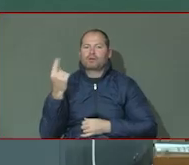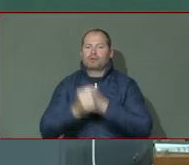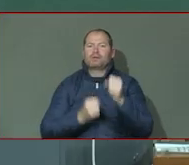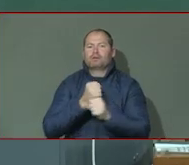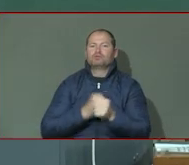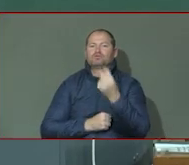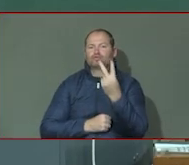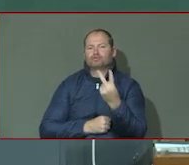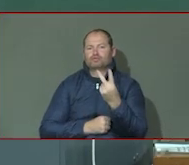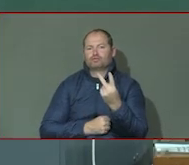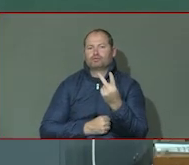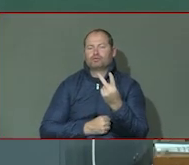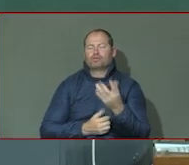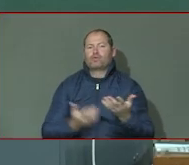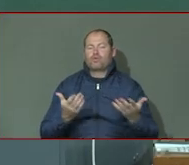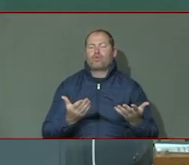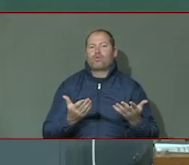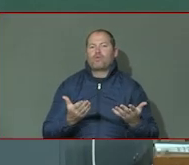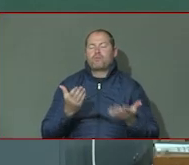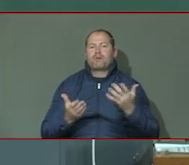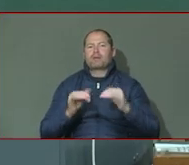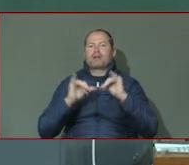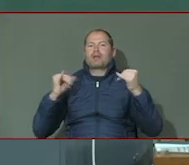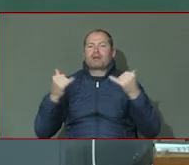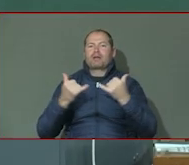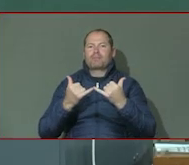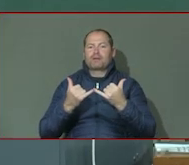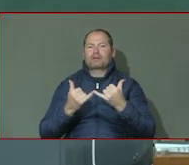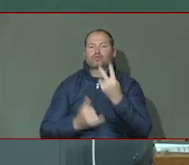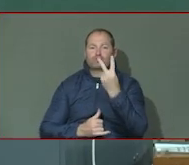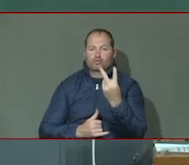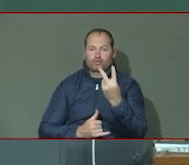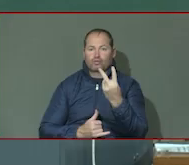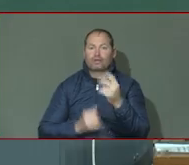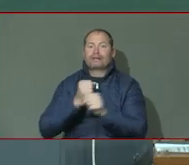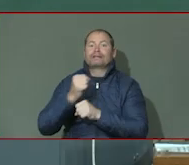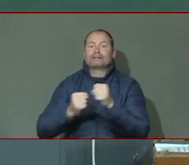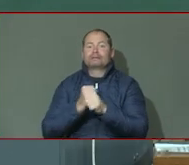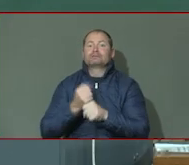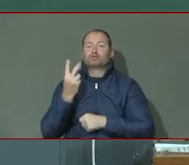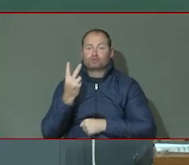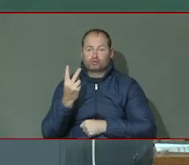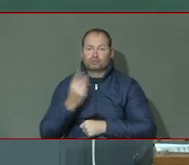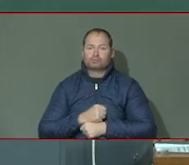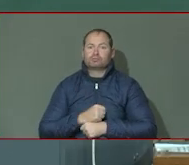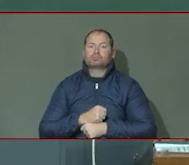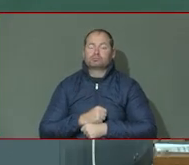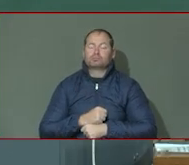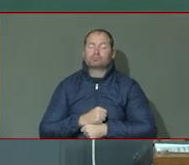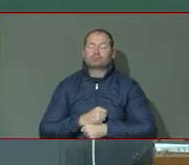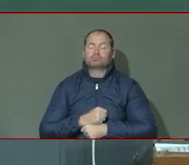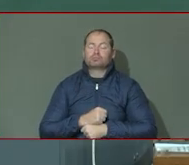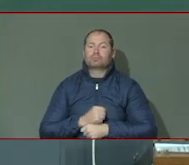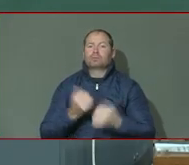figures. Sometimes they will give both companies with 2 years and then it's a lot of figures. All right. In this case, they say there's 2